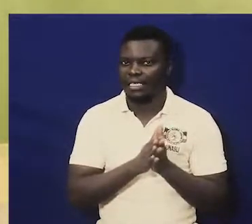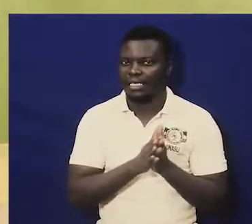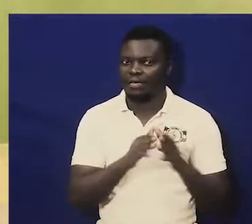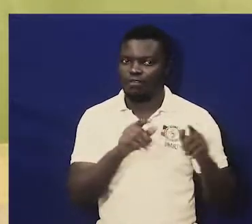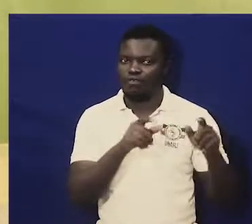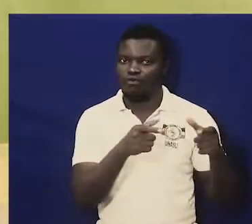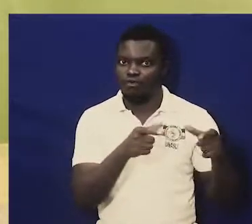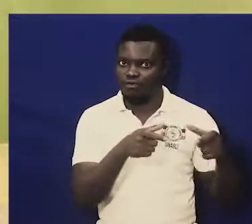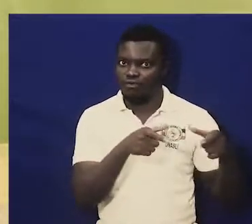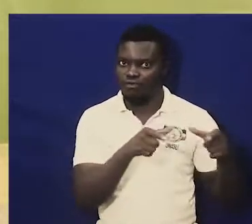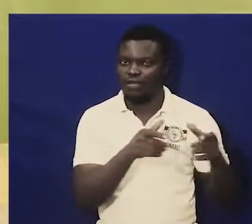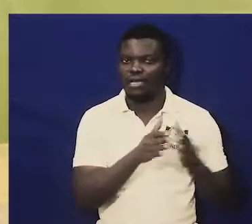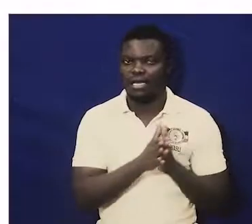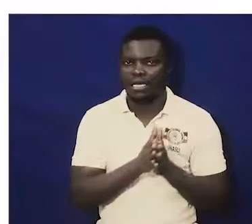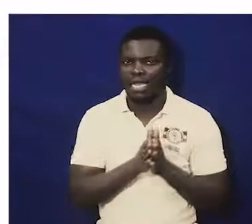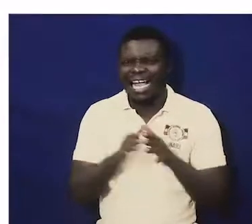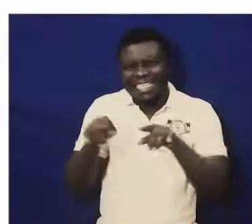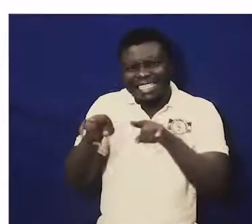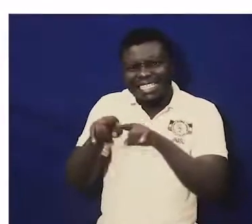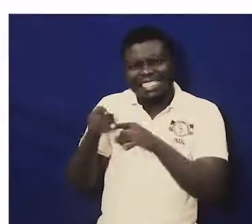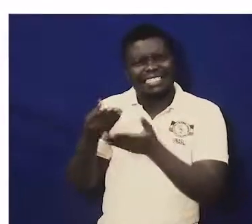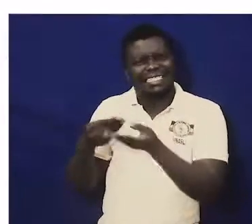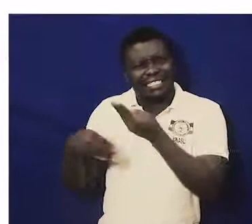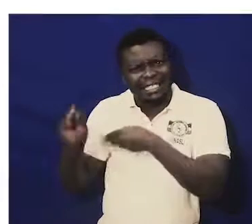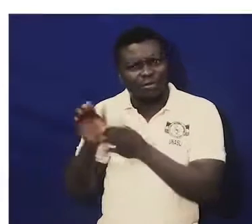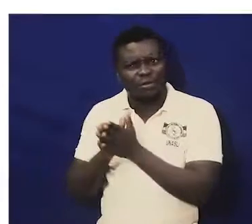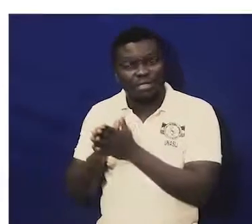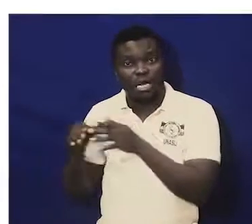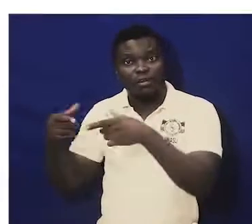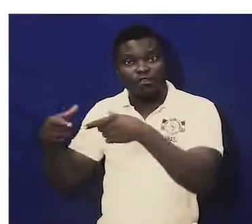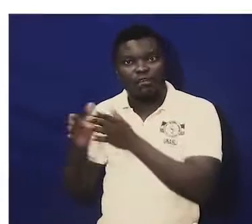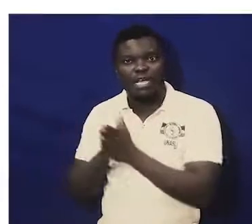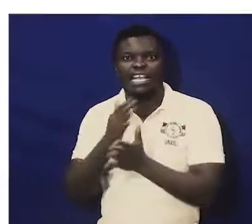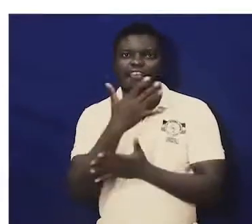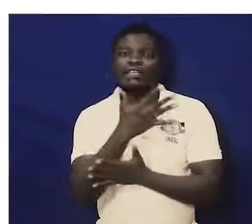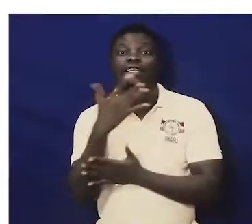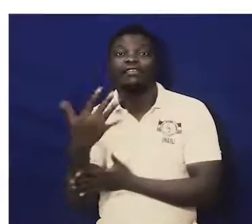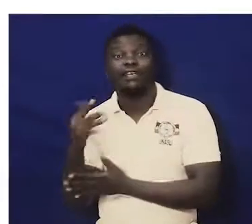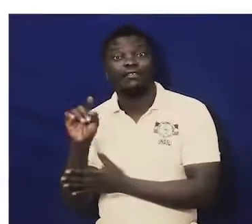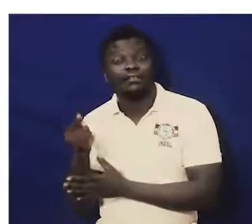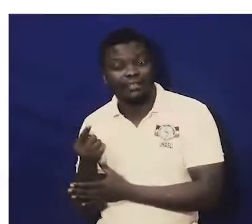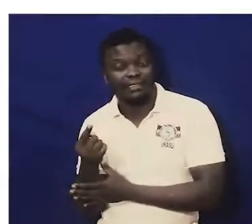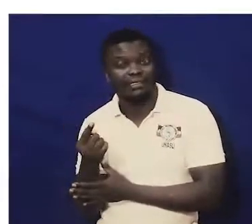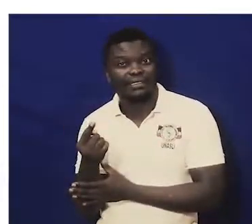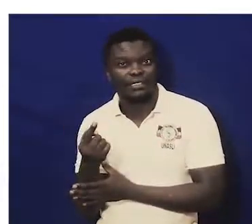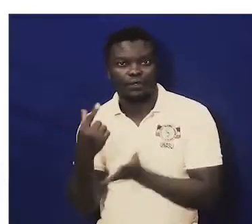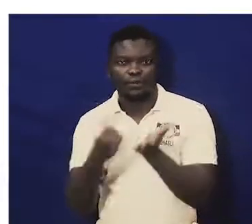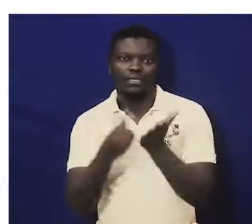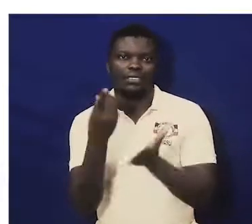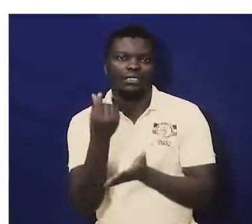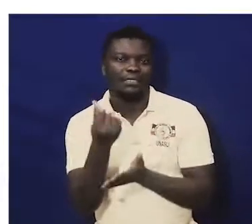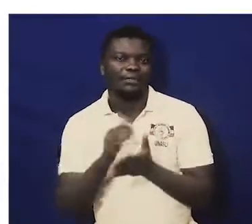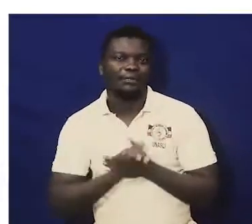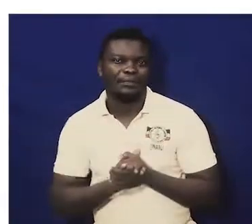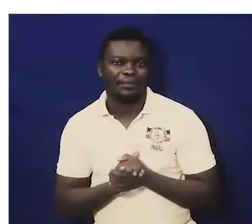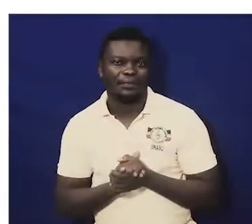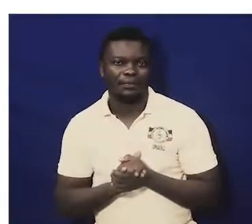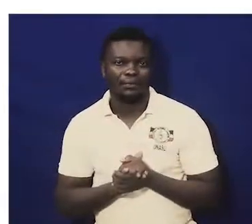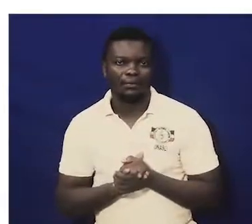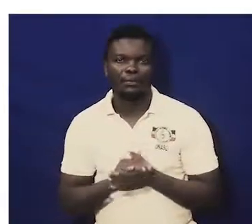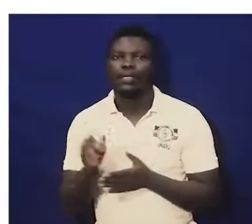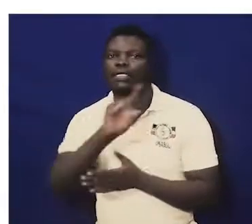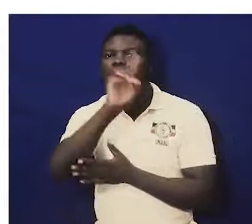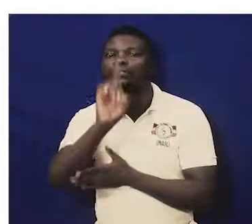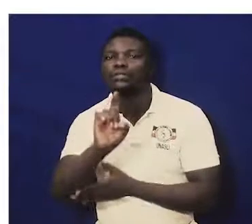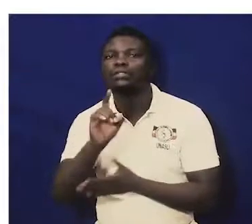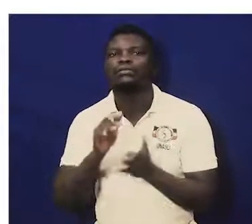the selling price of the same radio at 55 Uganda shillings. So the